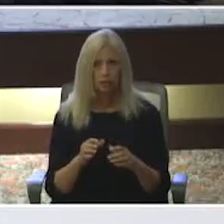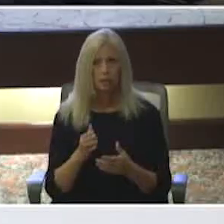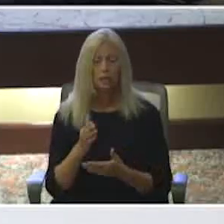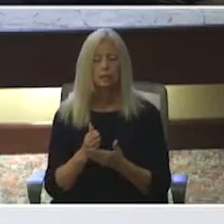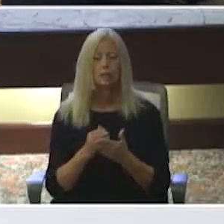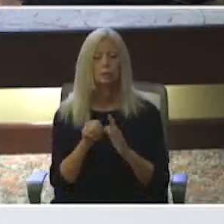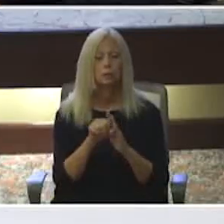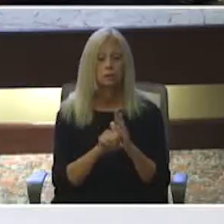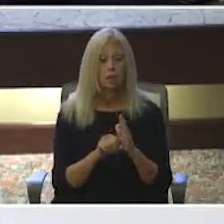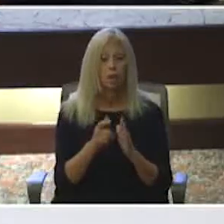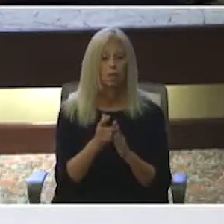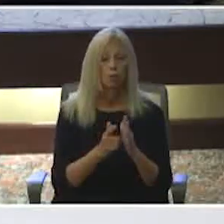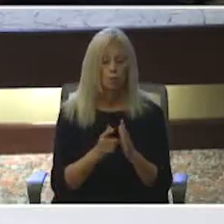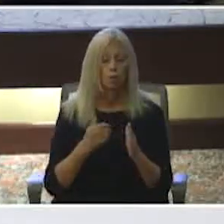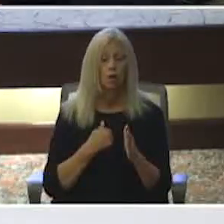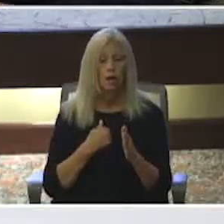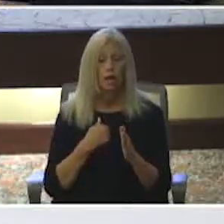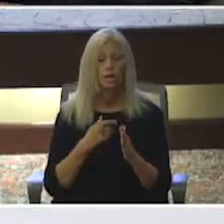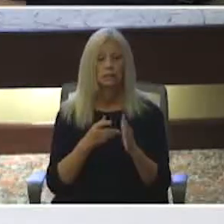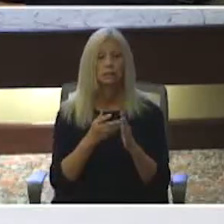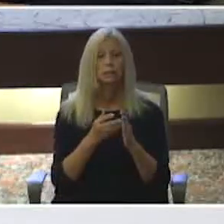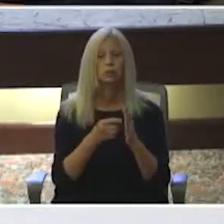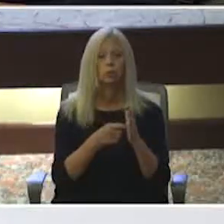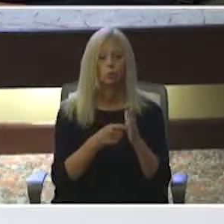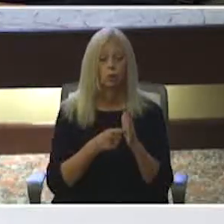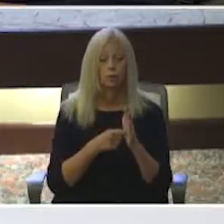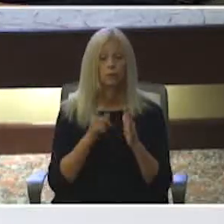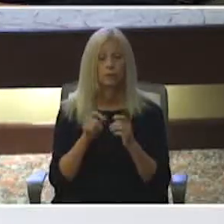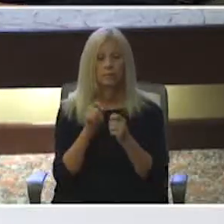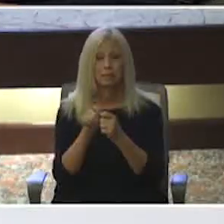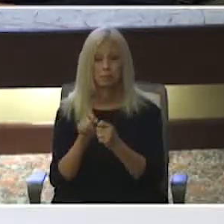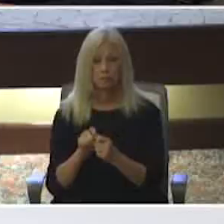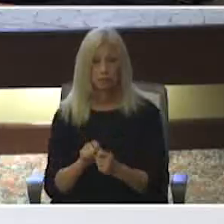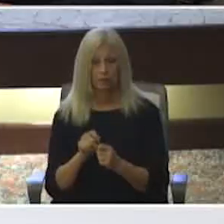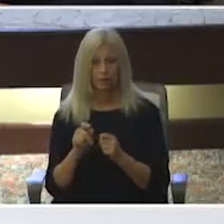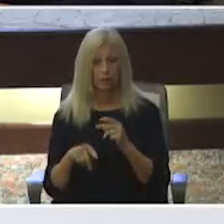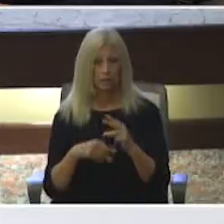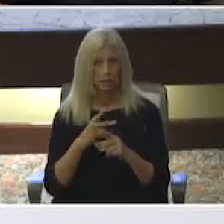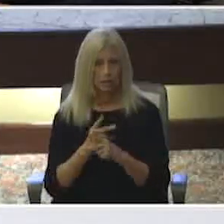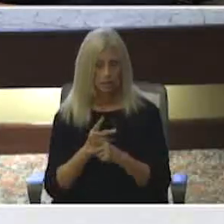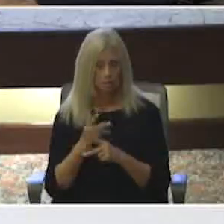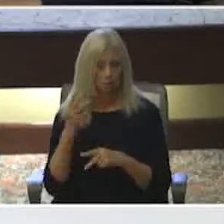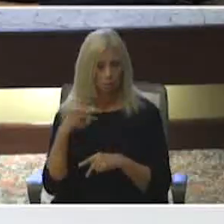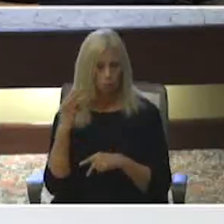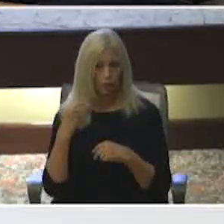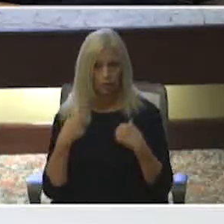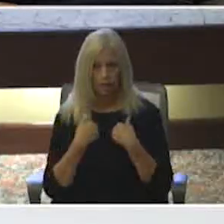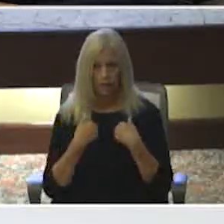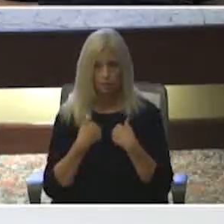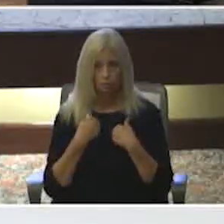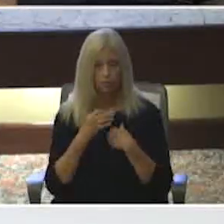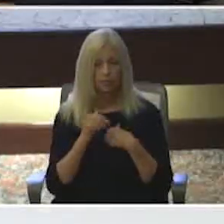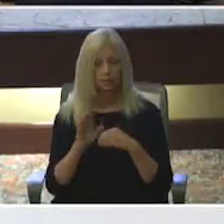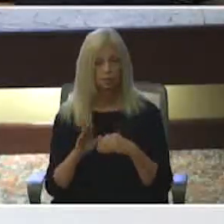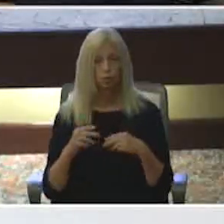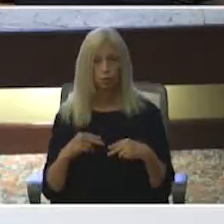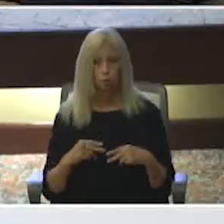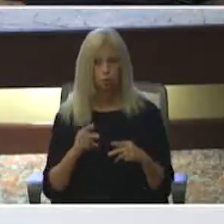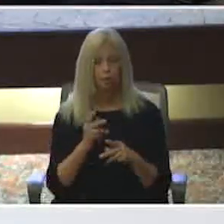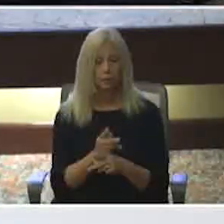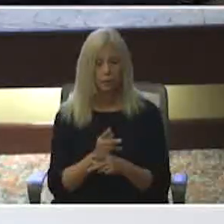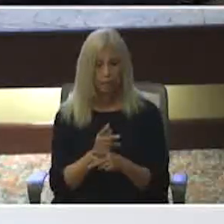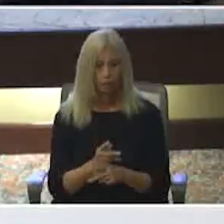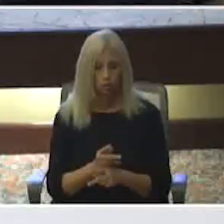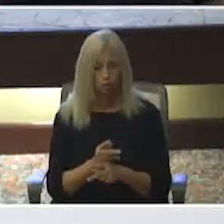law that has some requirements for certain types of wild animals on a list in Texas and their humane care. Okay. But a part of